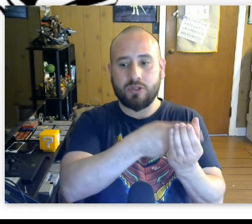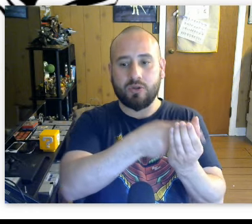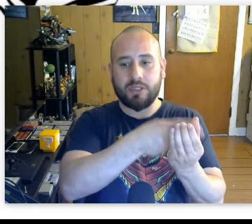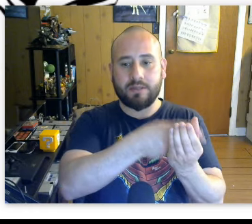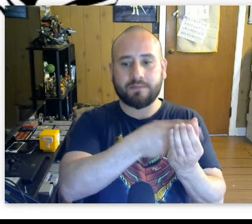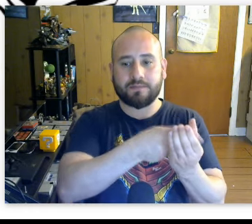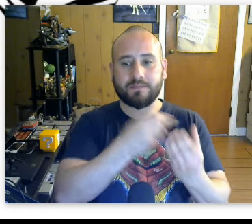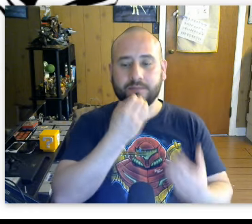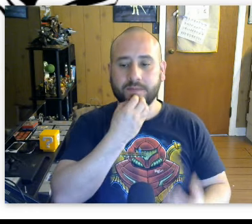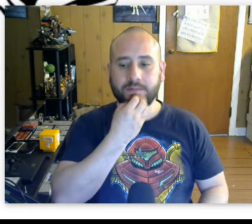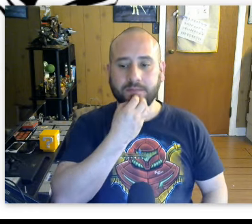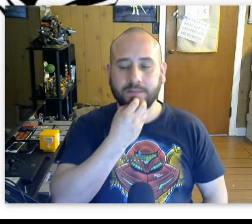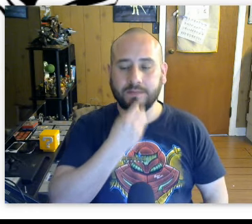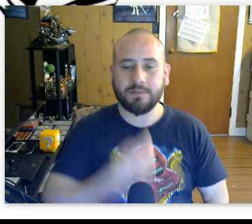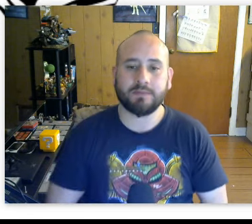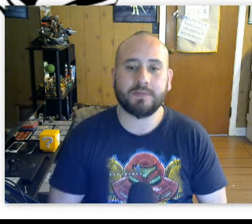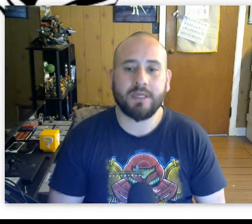Sushi.